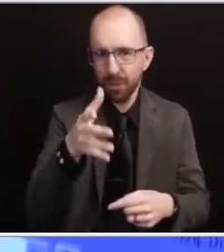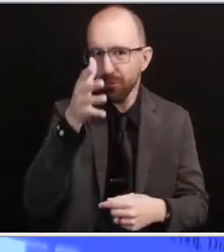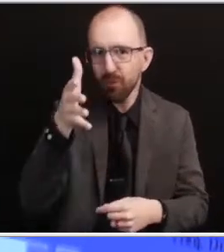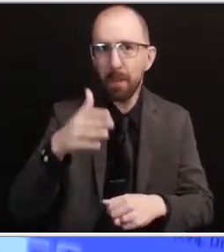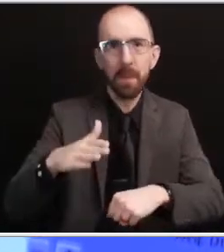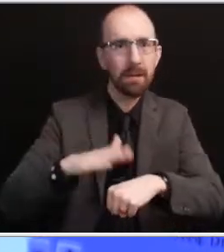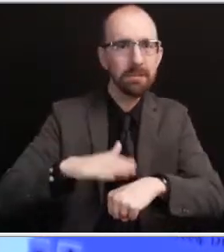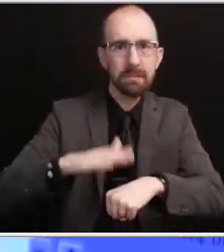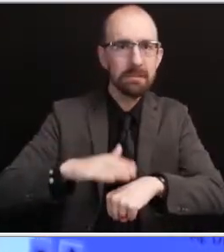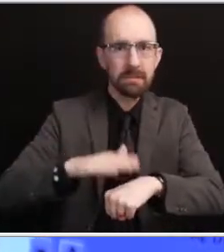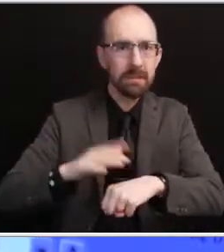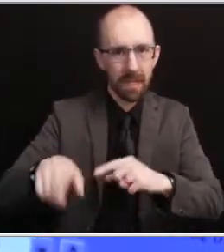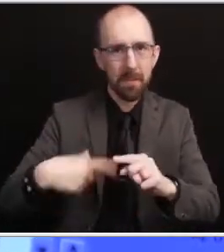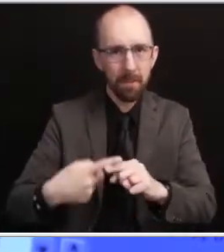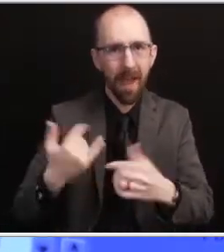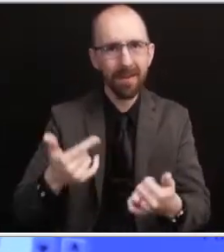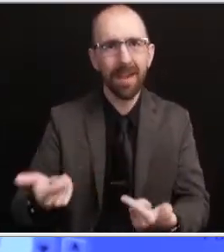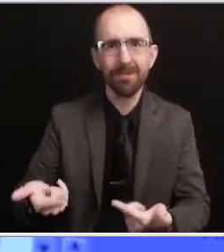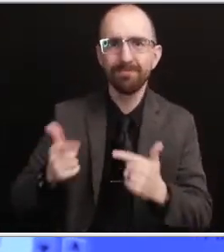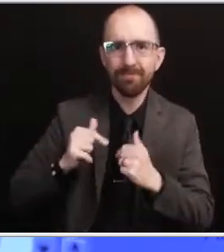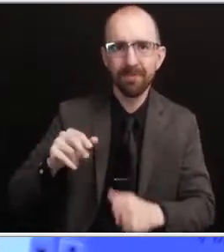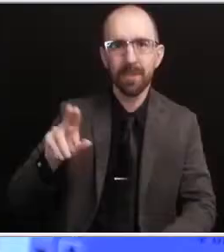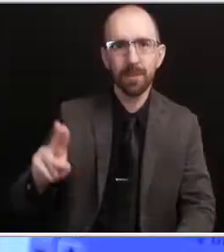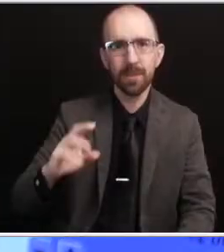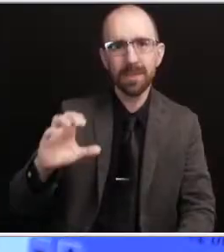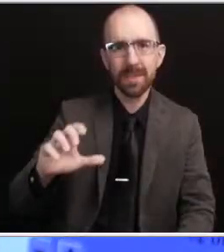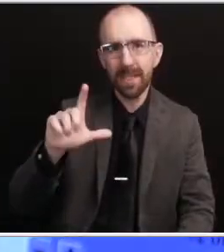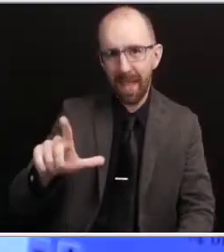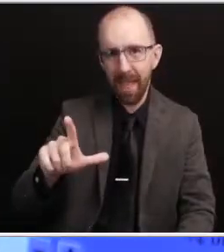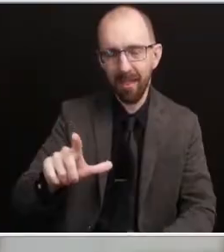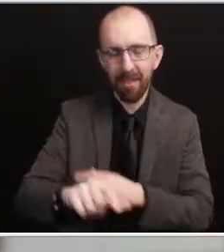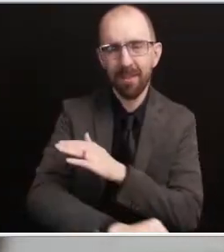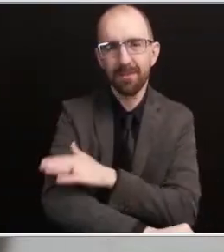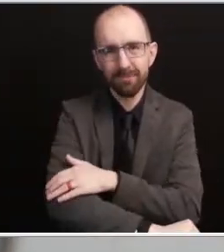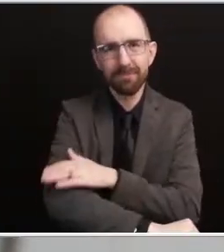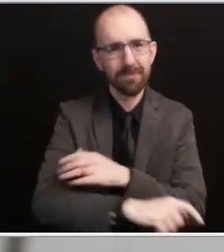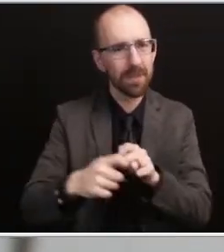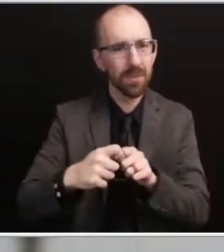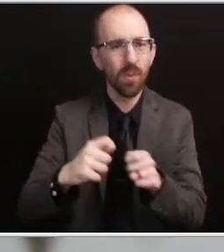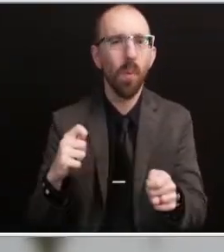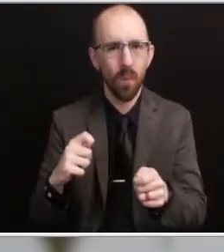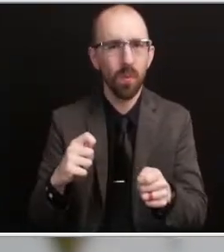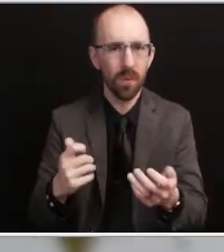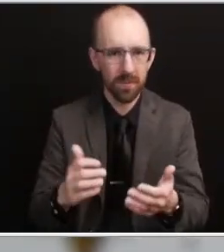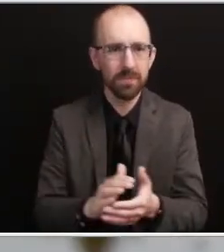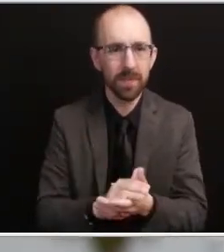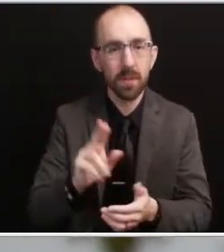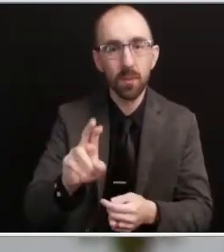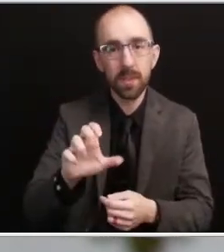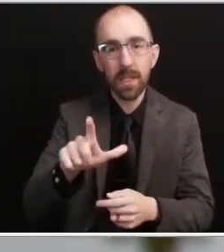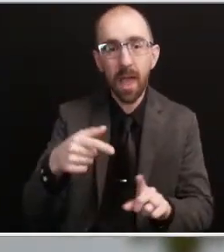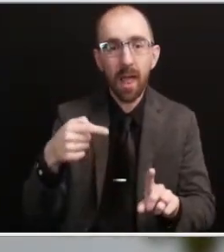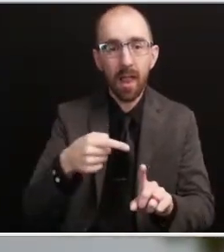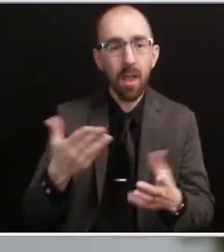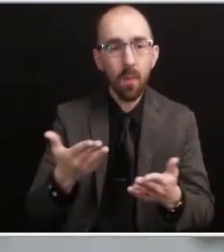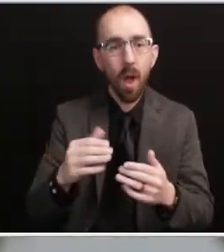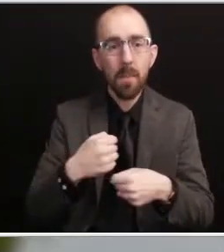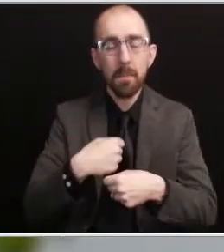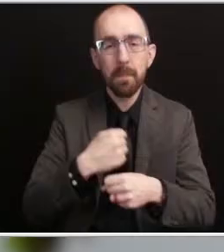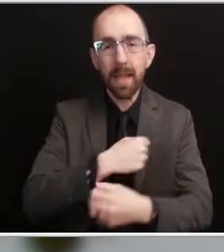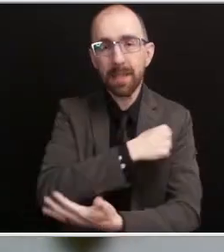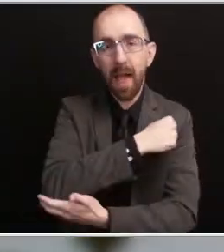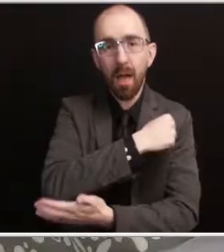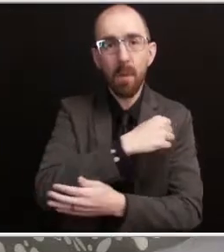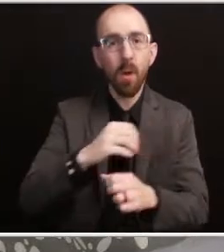about. His ulnar collateral ligament, known as the UCL, had torn. The UCL is what stabilizes the elbow during